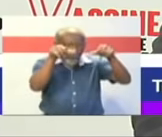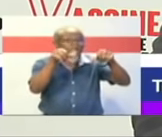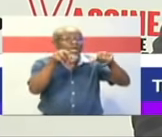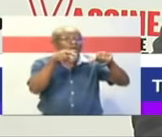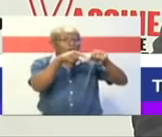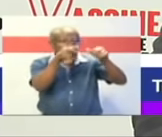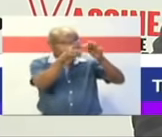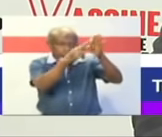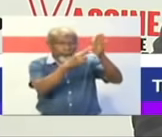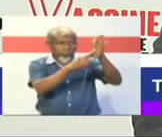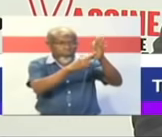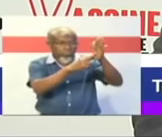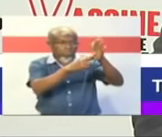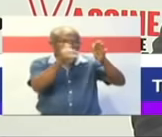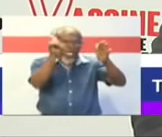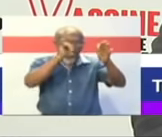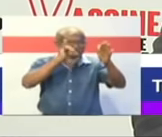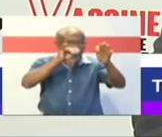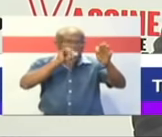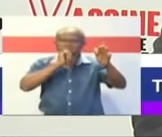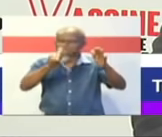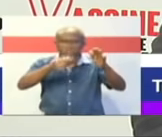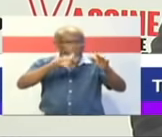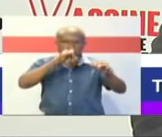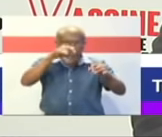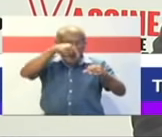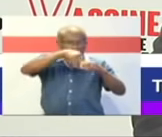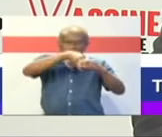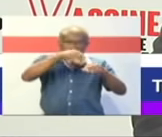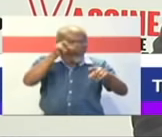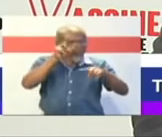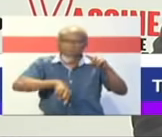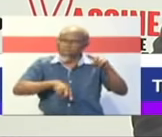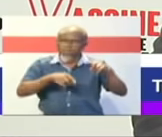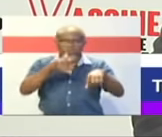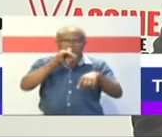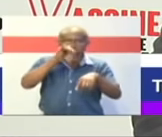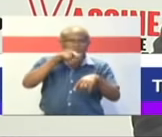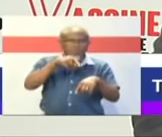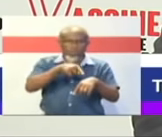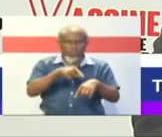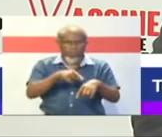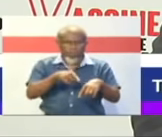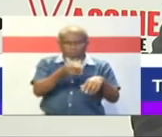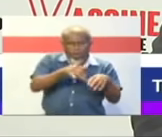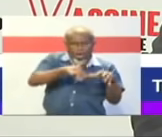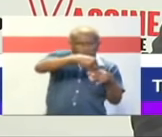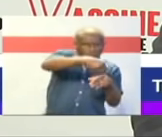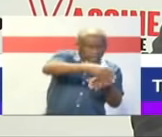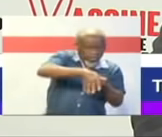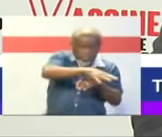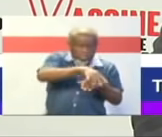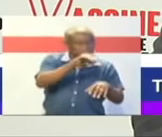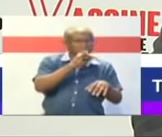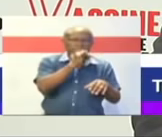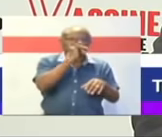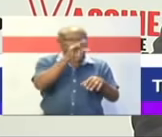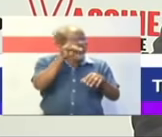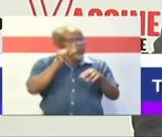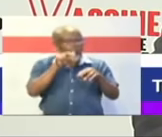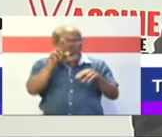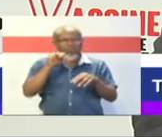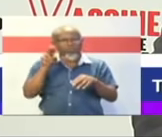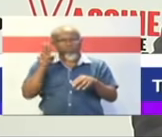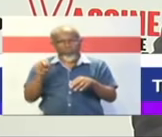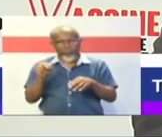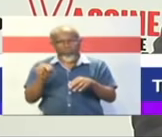health regulation that alcohol is not to be consumed on the premise or in the precincts in some instances. So for further